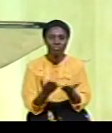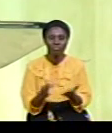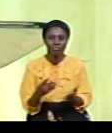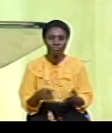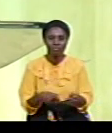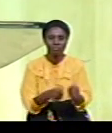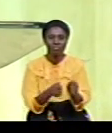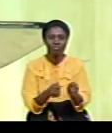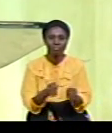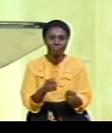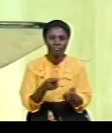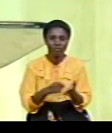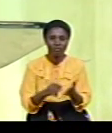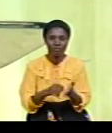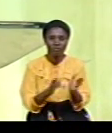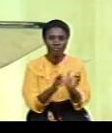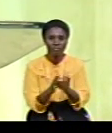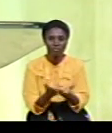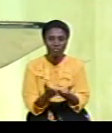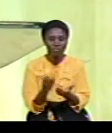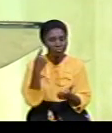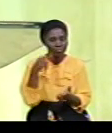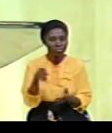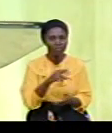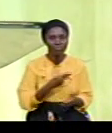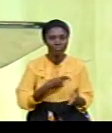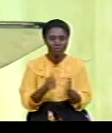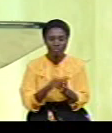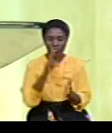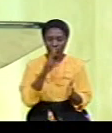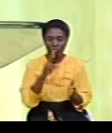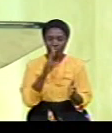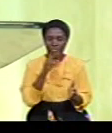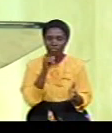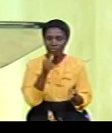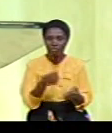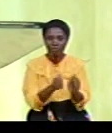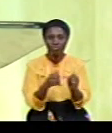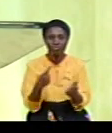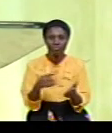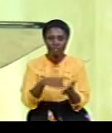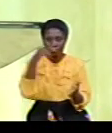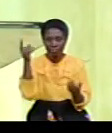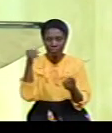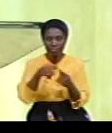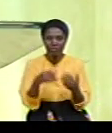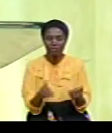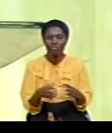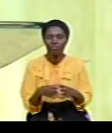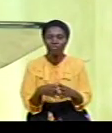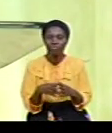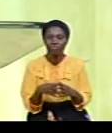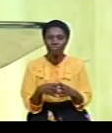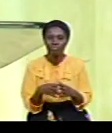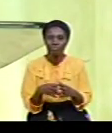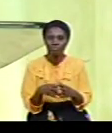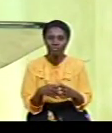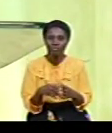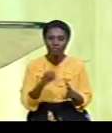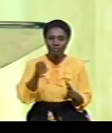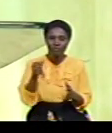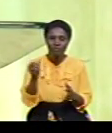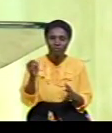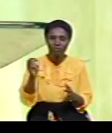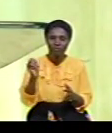us who have not followed the study till now, you see the word brethren occurring from time to time. James chapter 1 verse